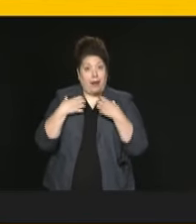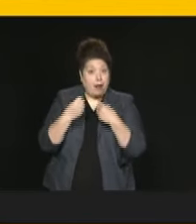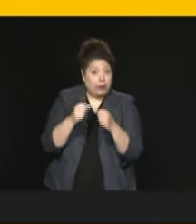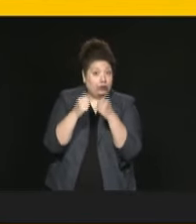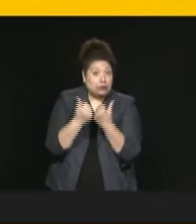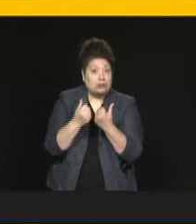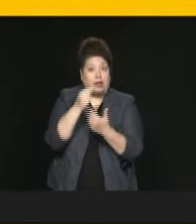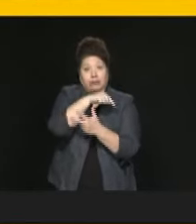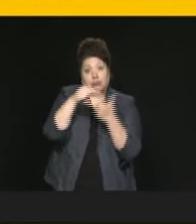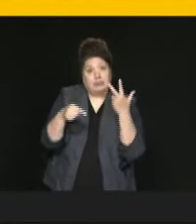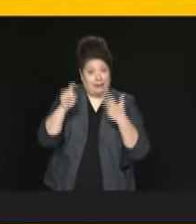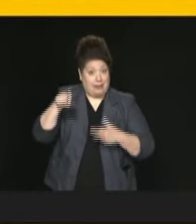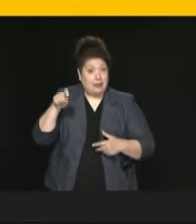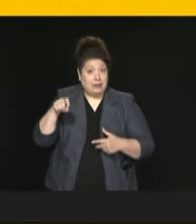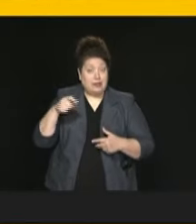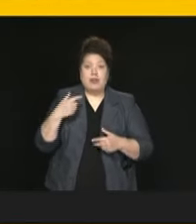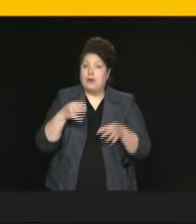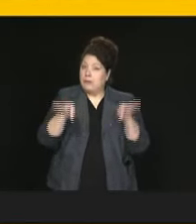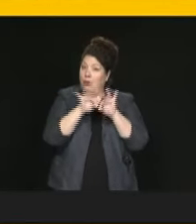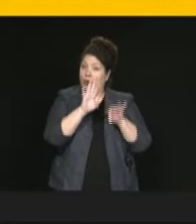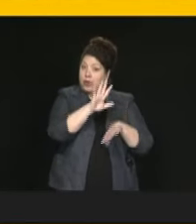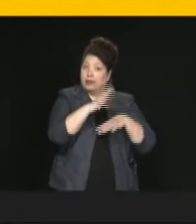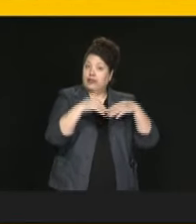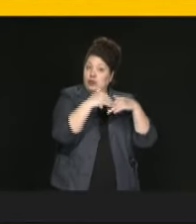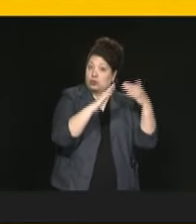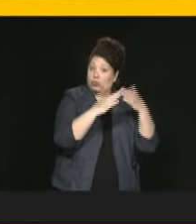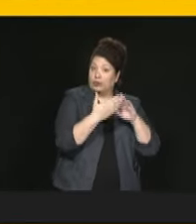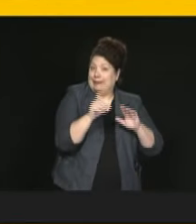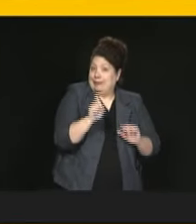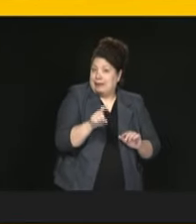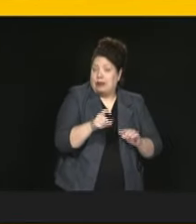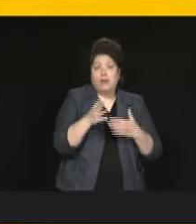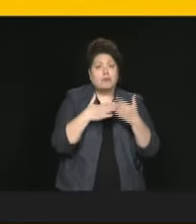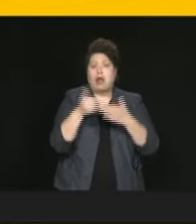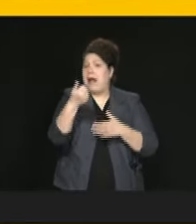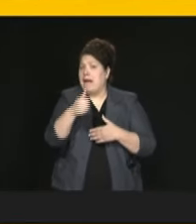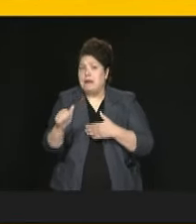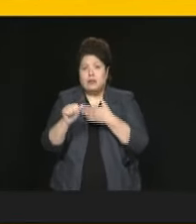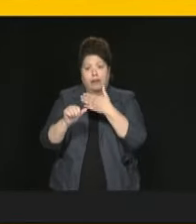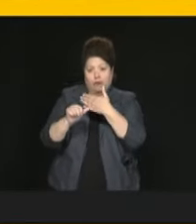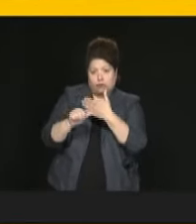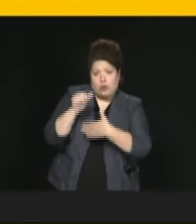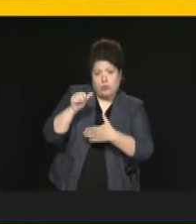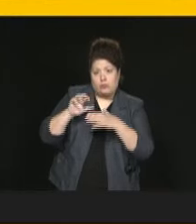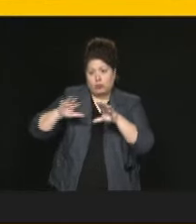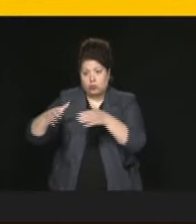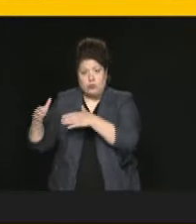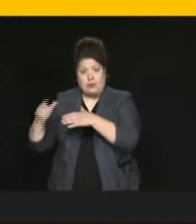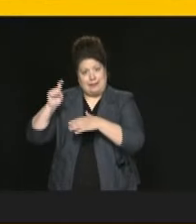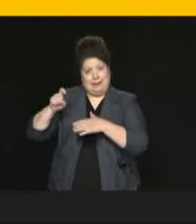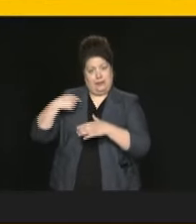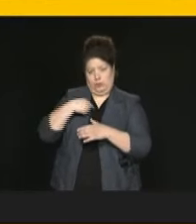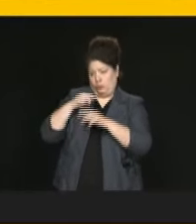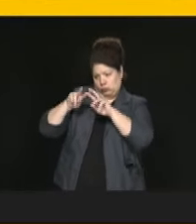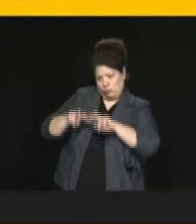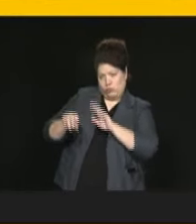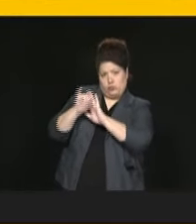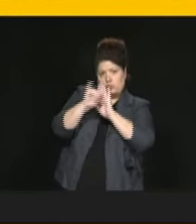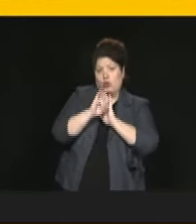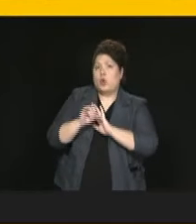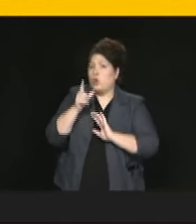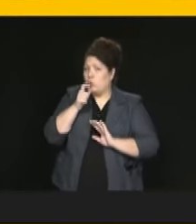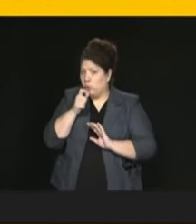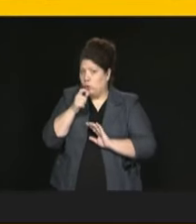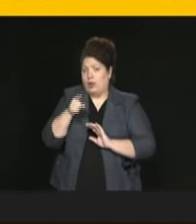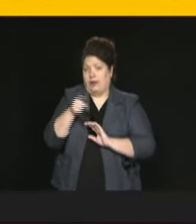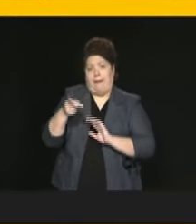but for many vulnerable groups. We need to be able to put forward tailored measures to prevent any further outbreaks, as well as to expand and improve